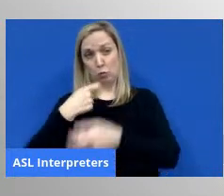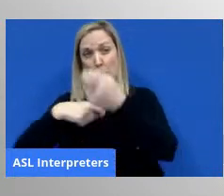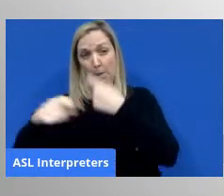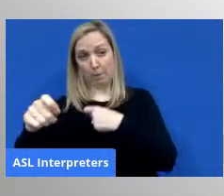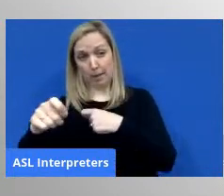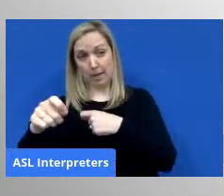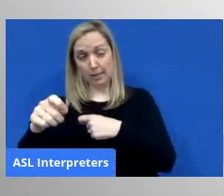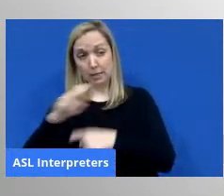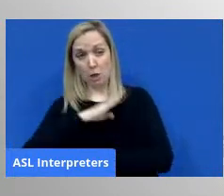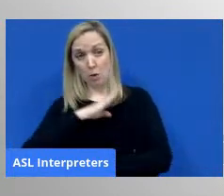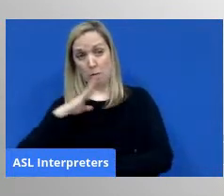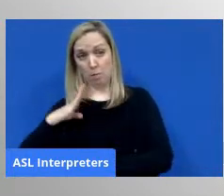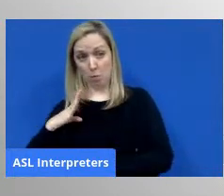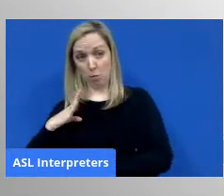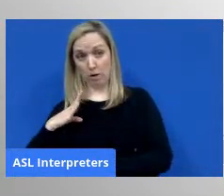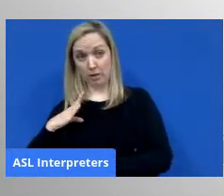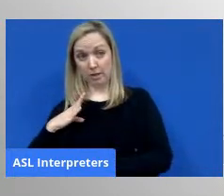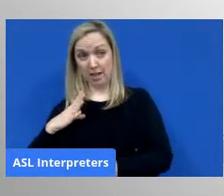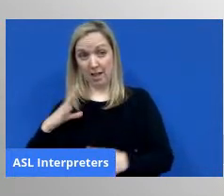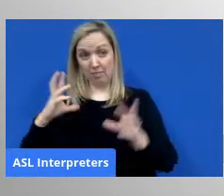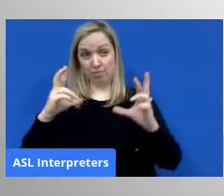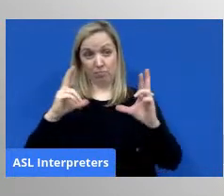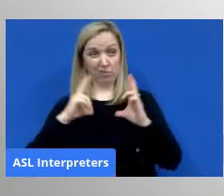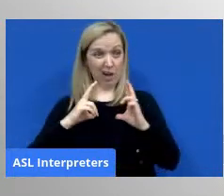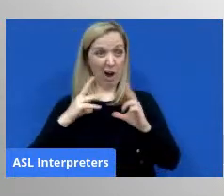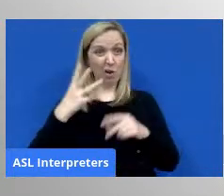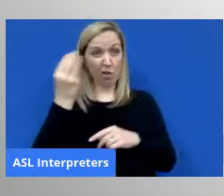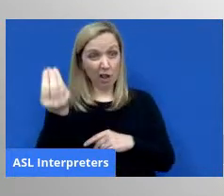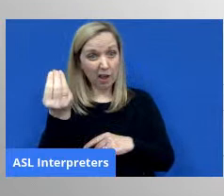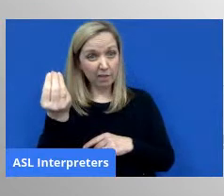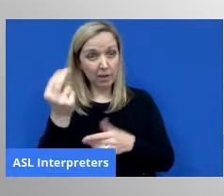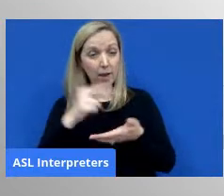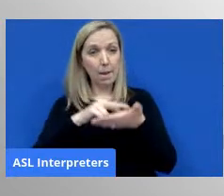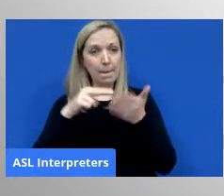you would have, you know, every new member would be on 2 committees.